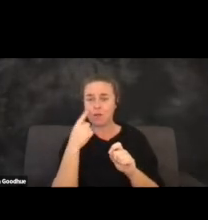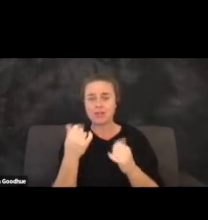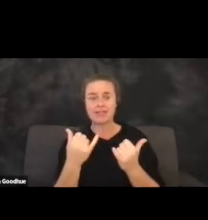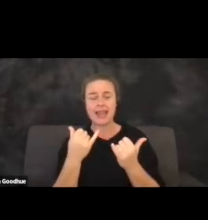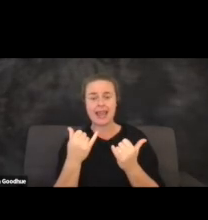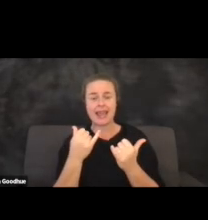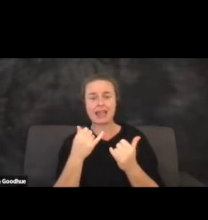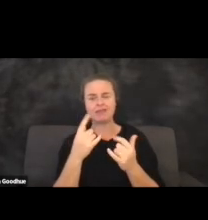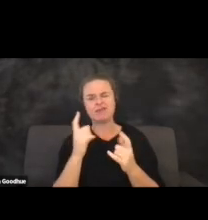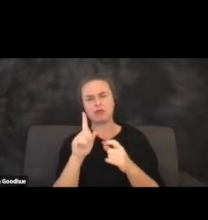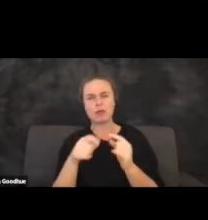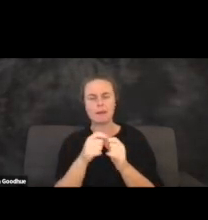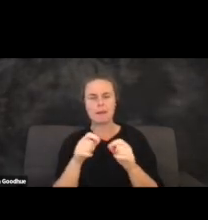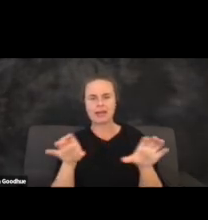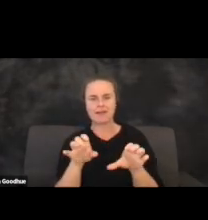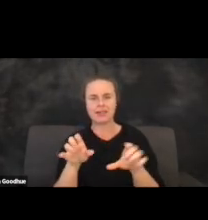on a comment that they haven't said yet.